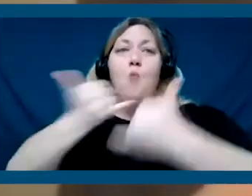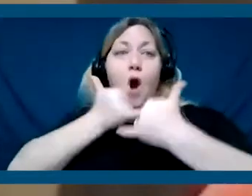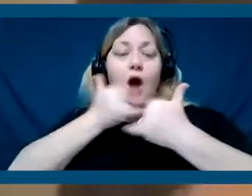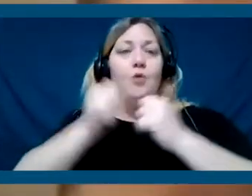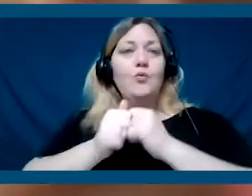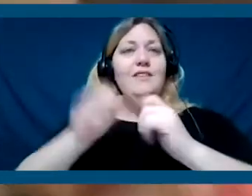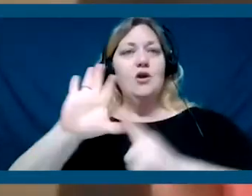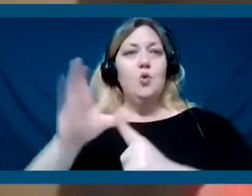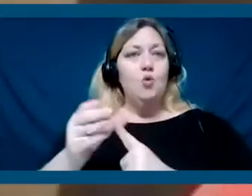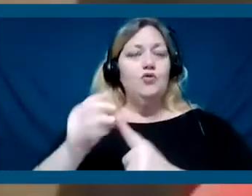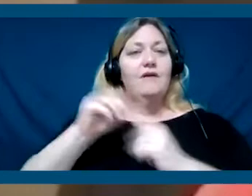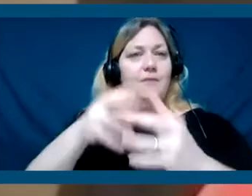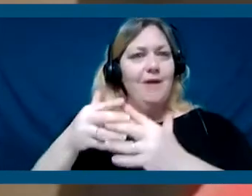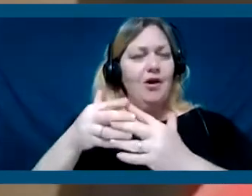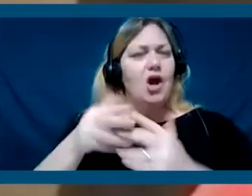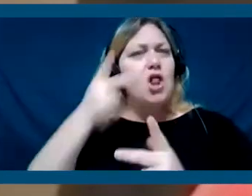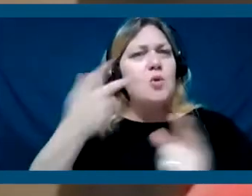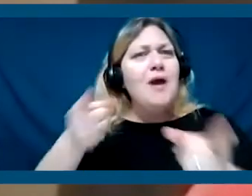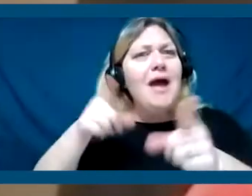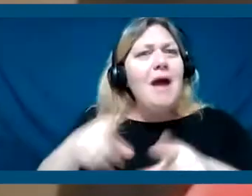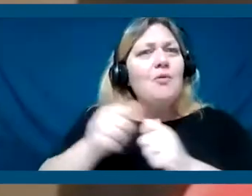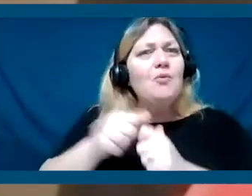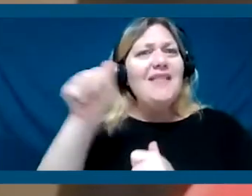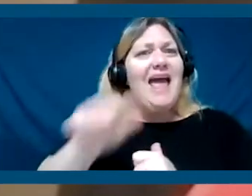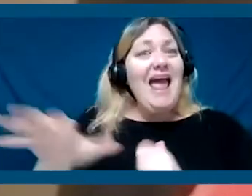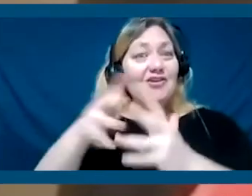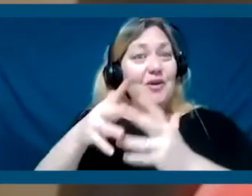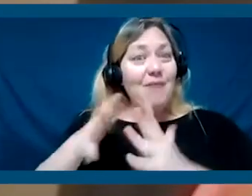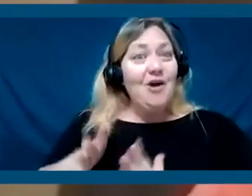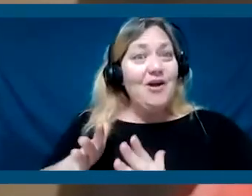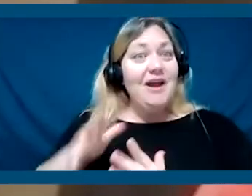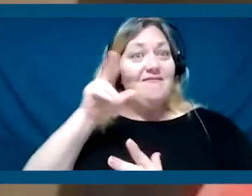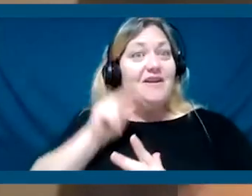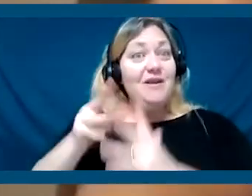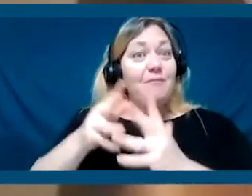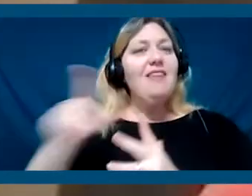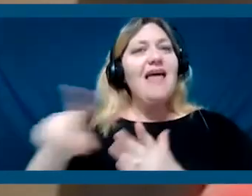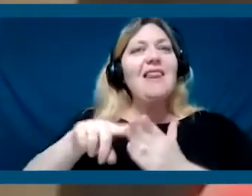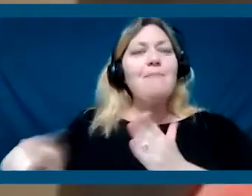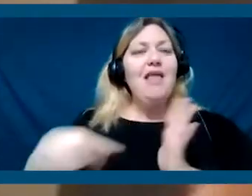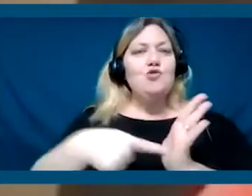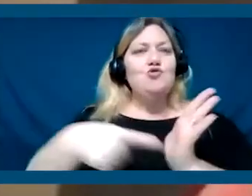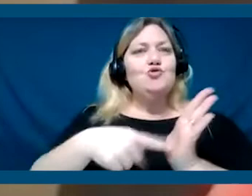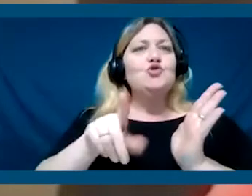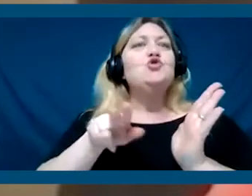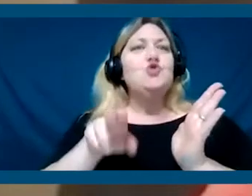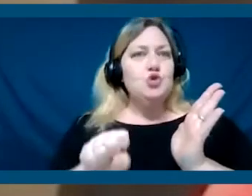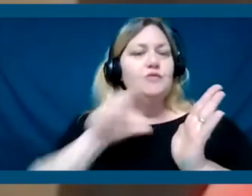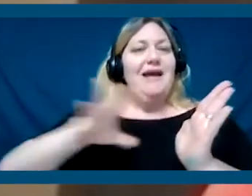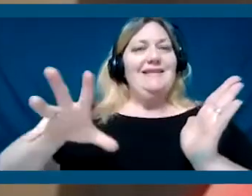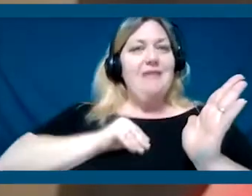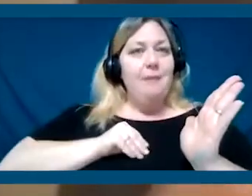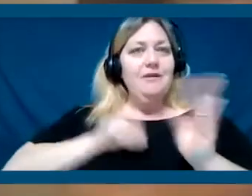America. Like, look what happened, with the Asian American, Japanese American. They had to pay their dues to be accepted into